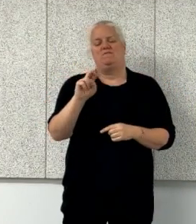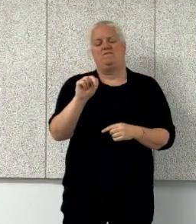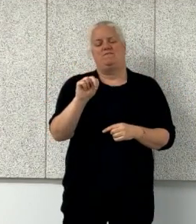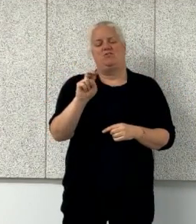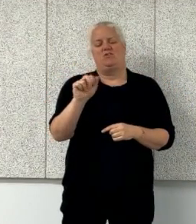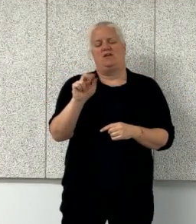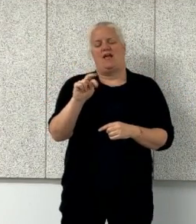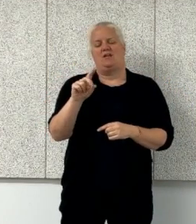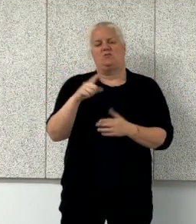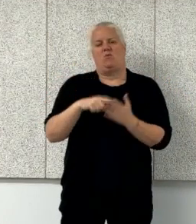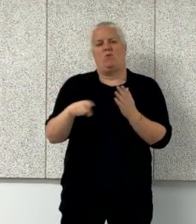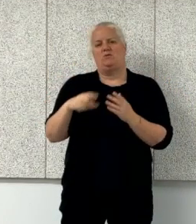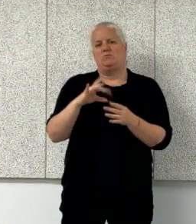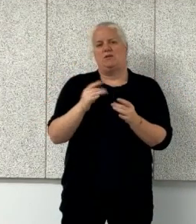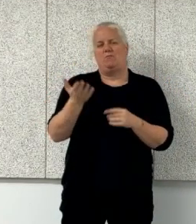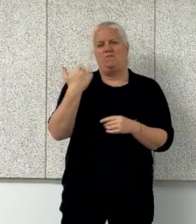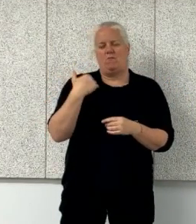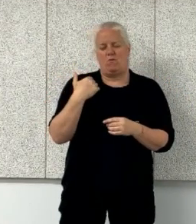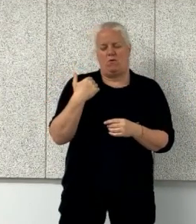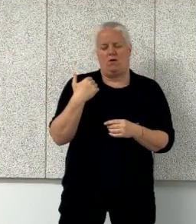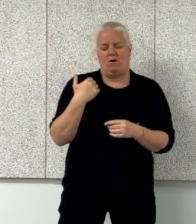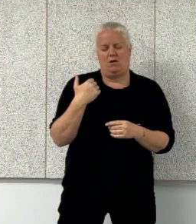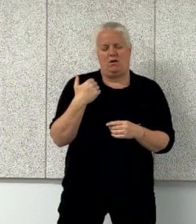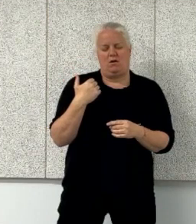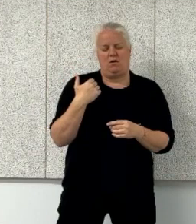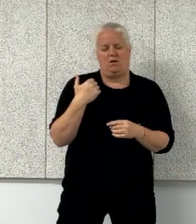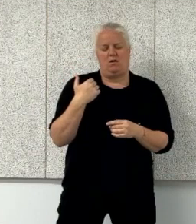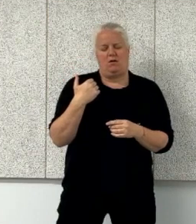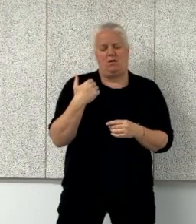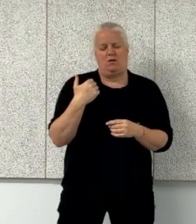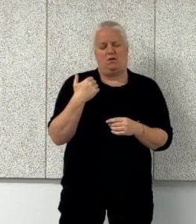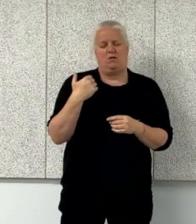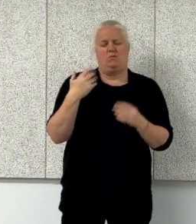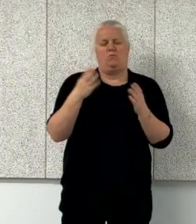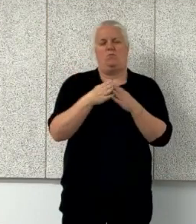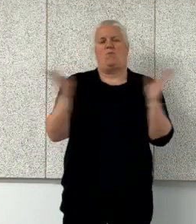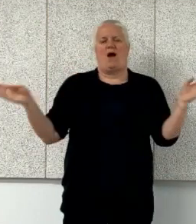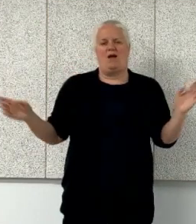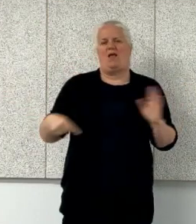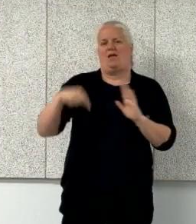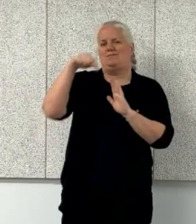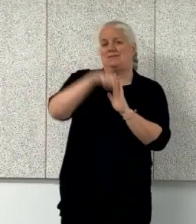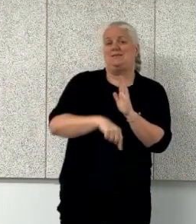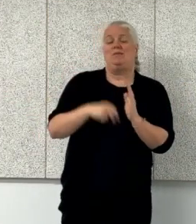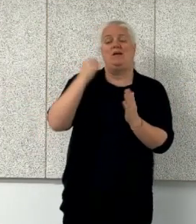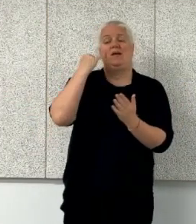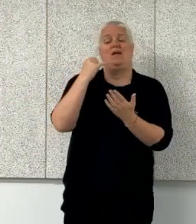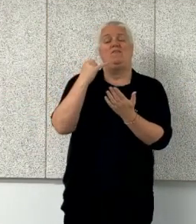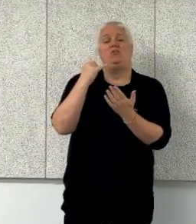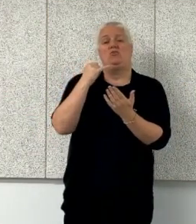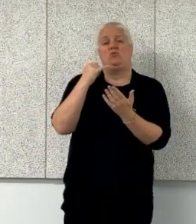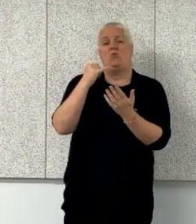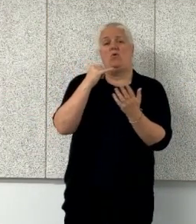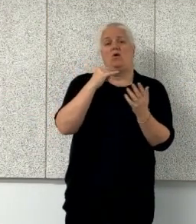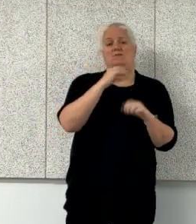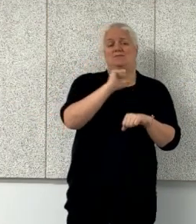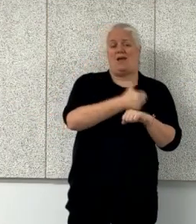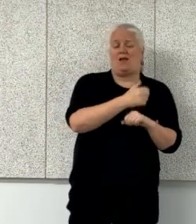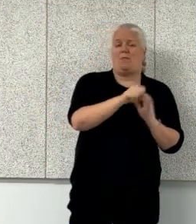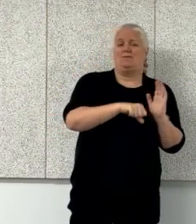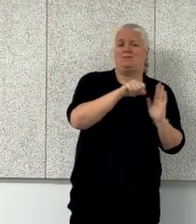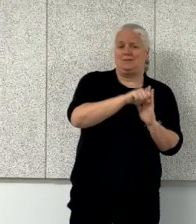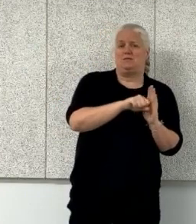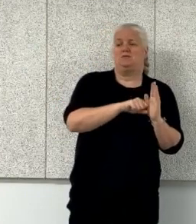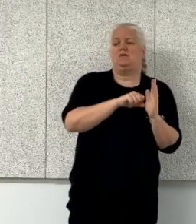an inch wide, a mile deep, right? You're like, if you're programming with a community in mind and thinking about how you deeply and